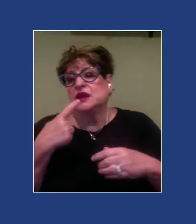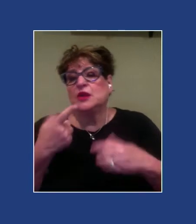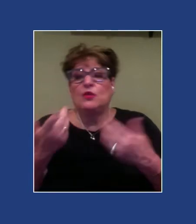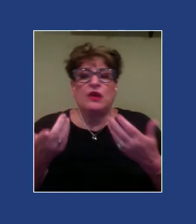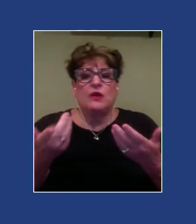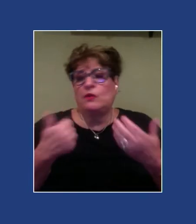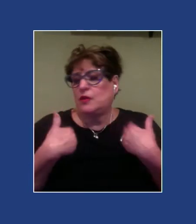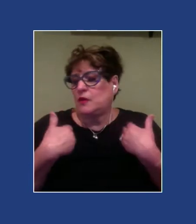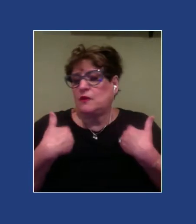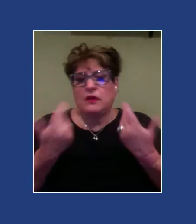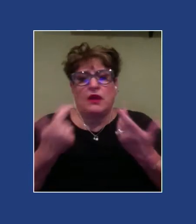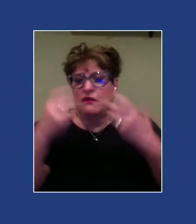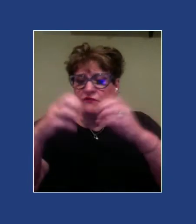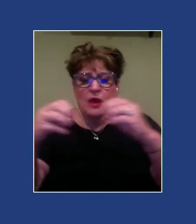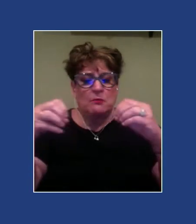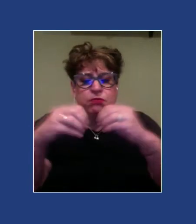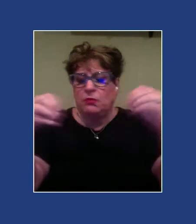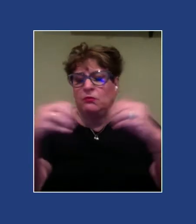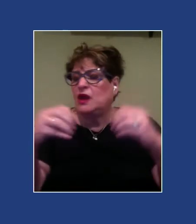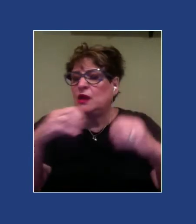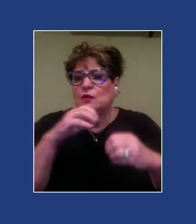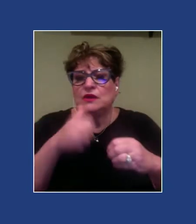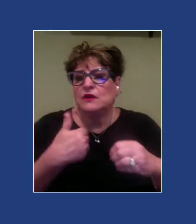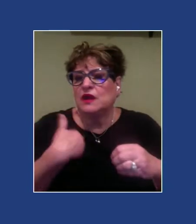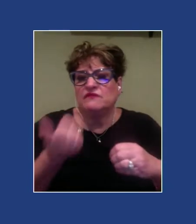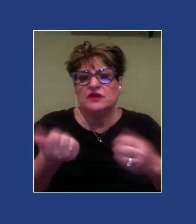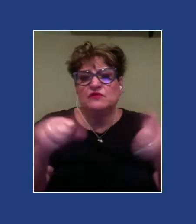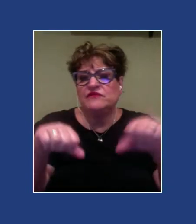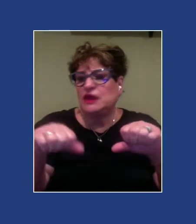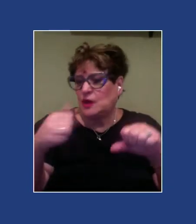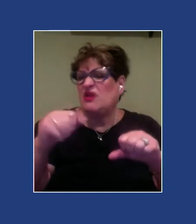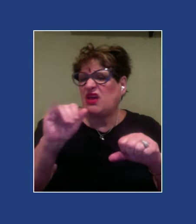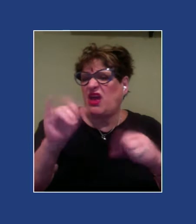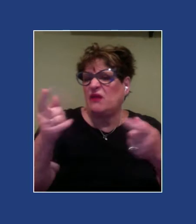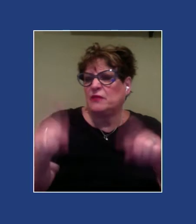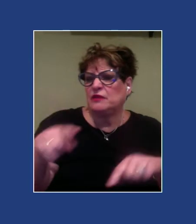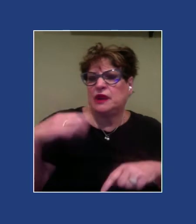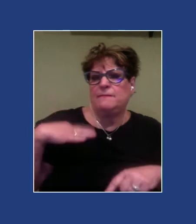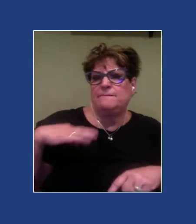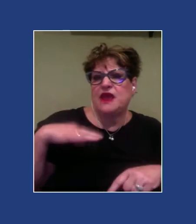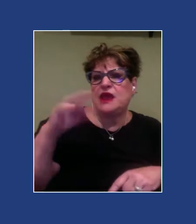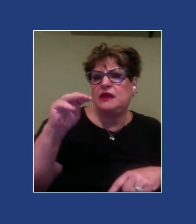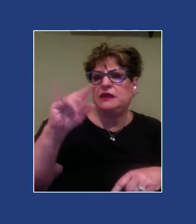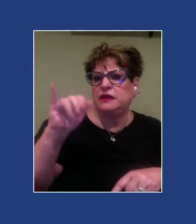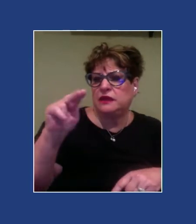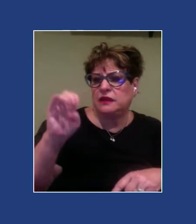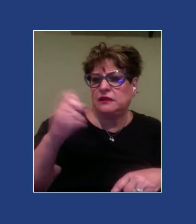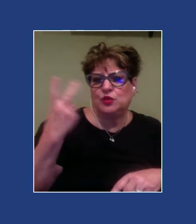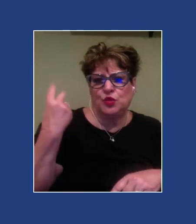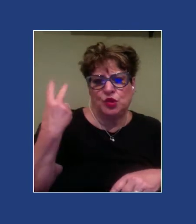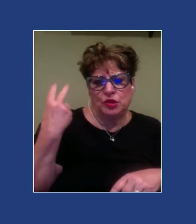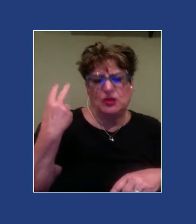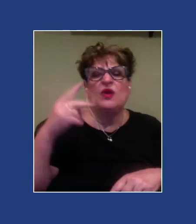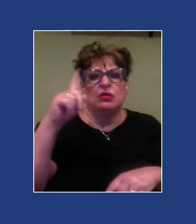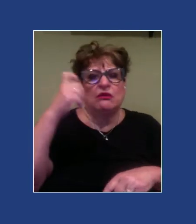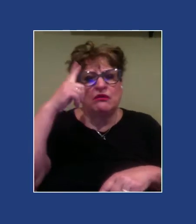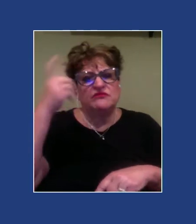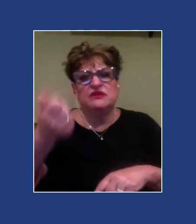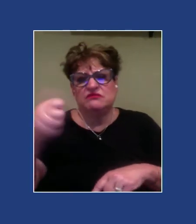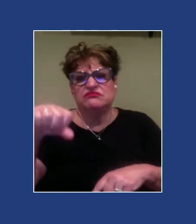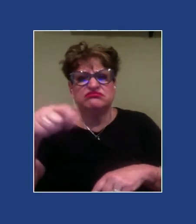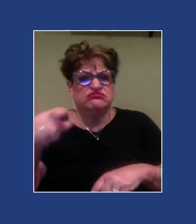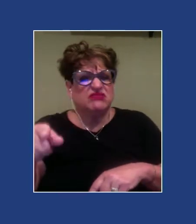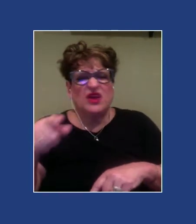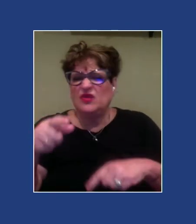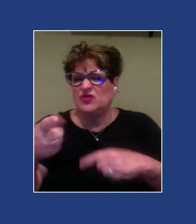conversion therapy in our state, so we don't need a ban, and veto it. That happened in Maine it was 2 years ago. The governor vetoed a ban on